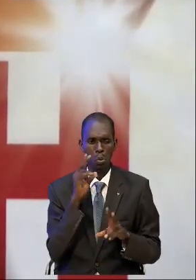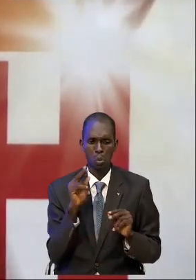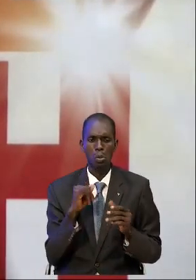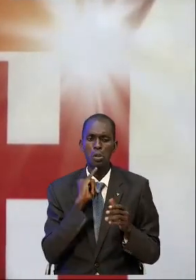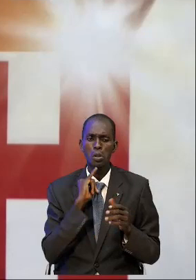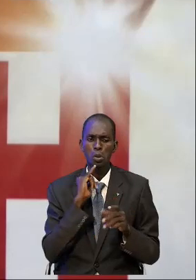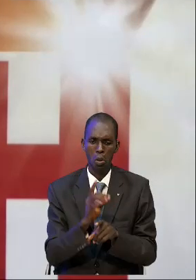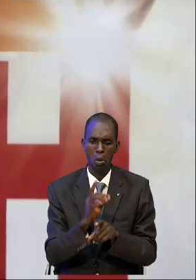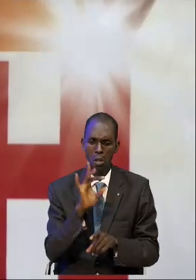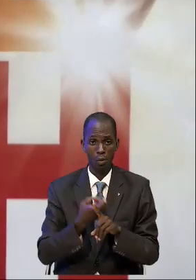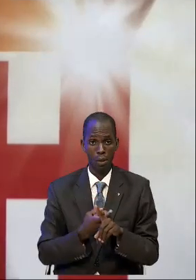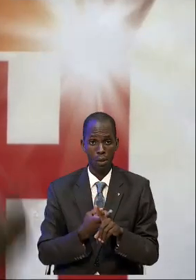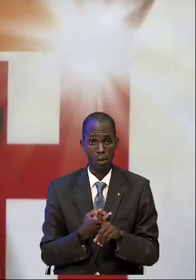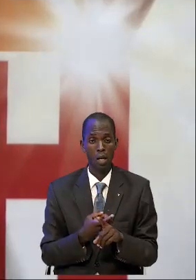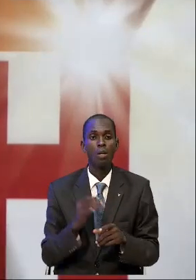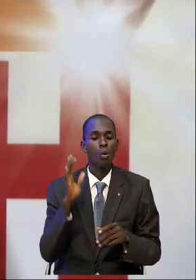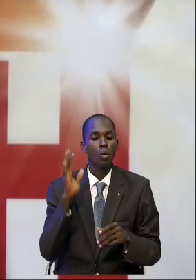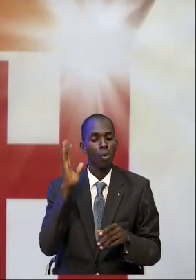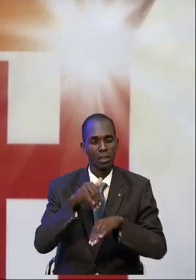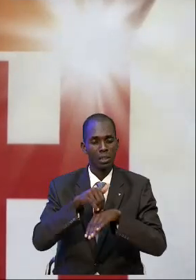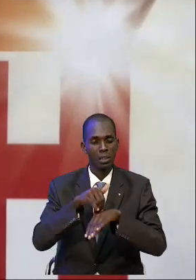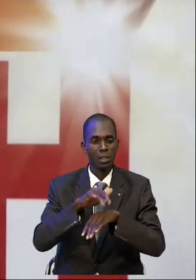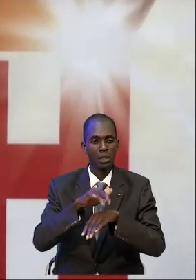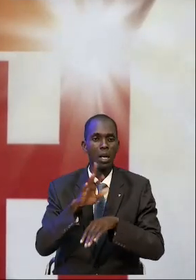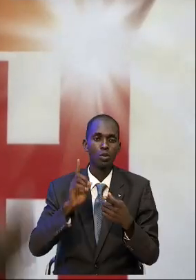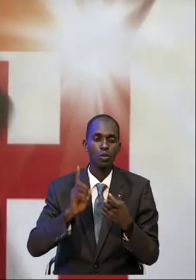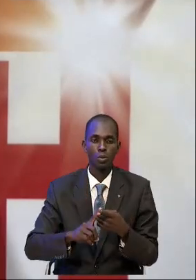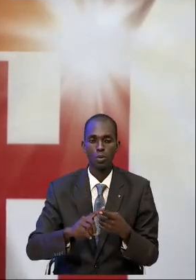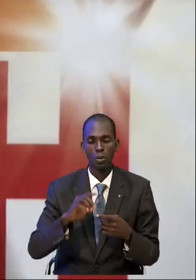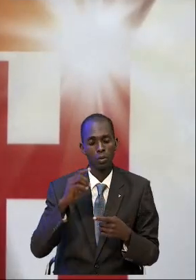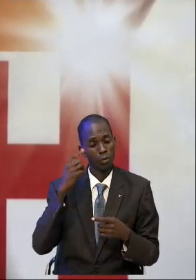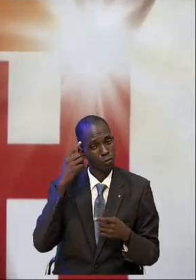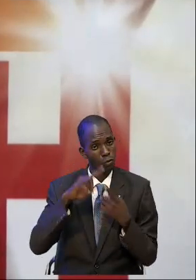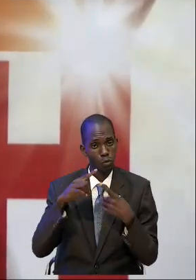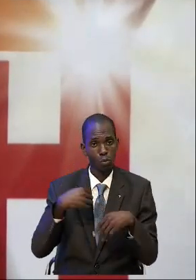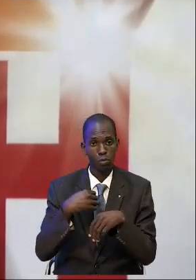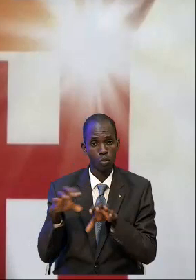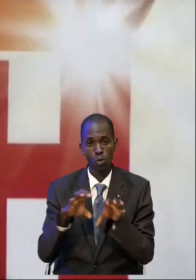have not reached 9 months. I just reached 8 months. He said that he's going to send me for